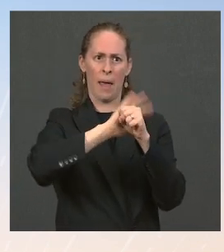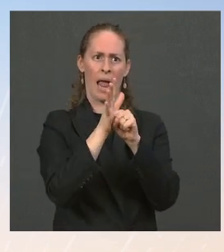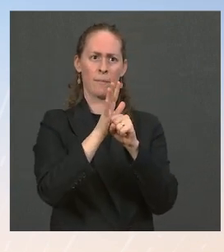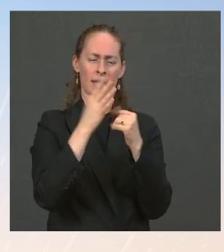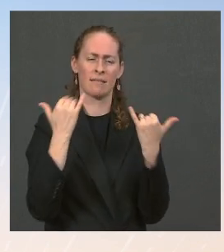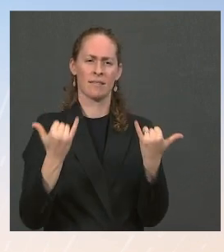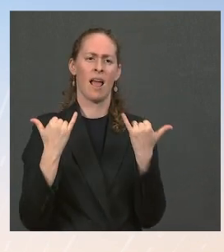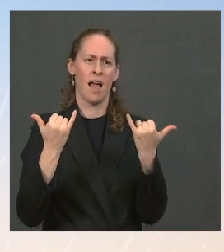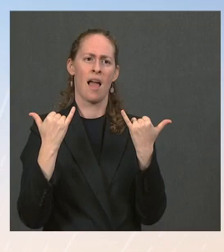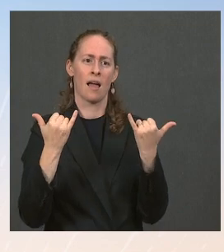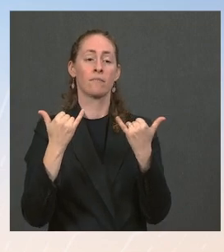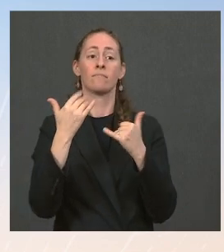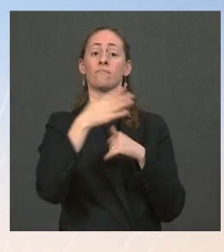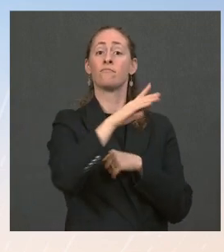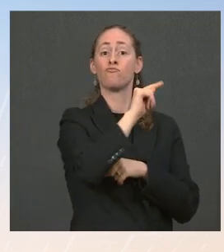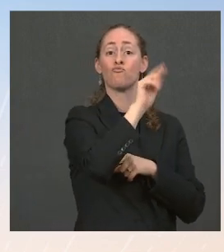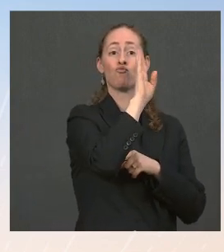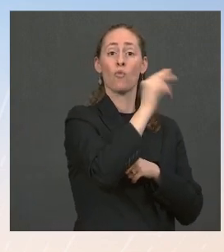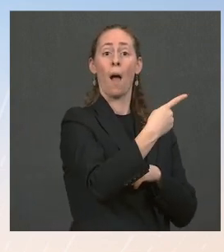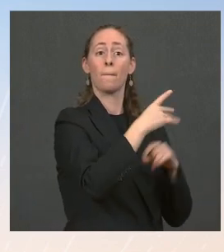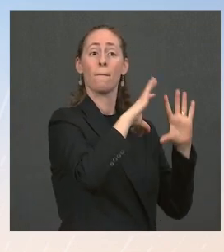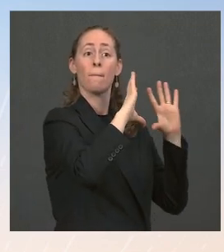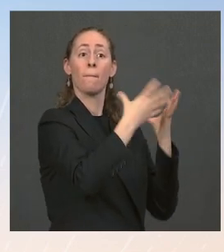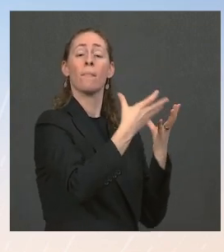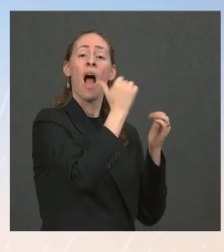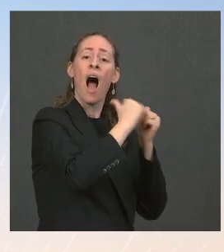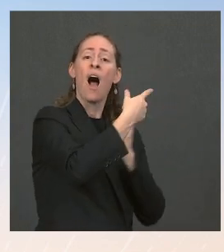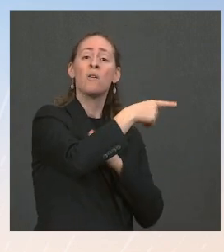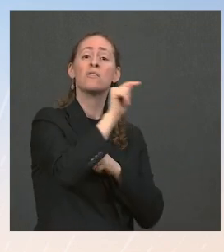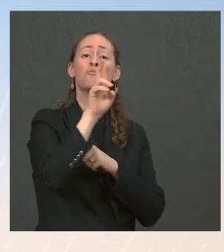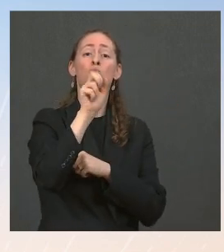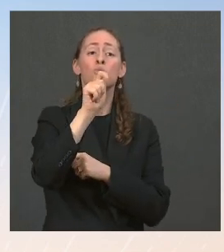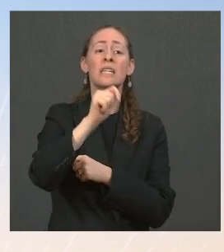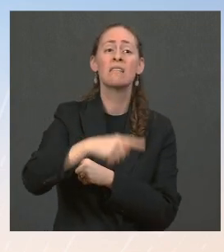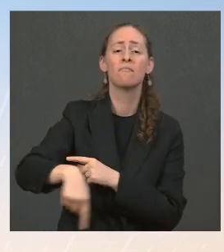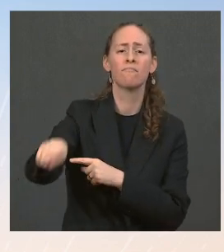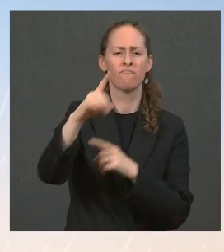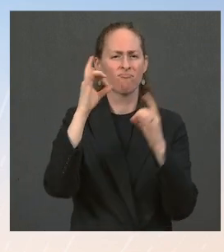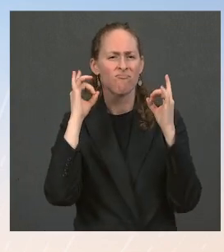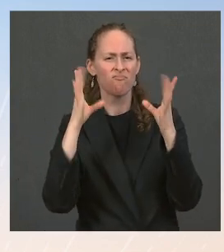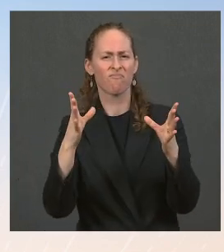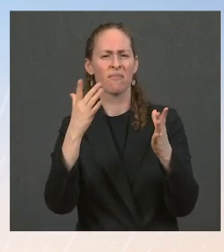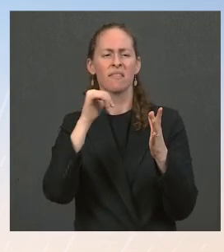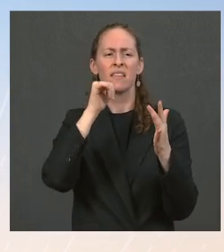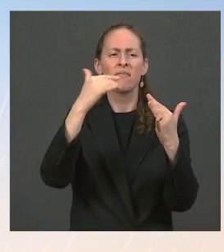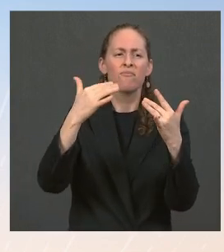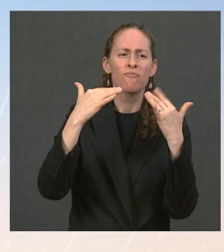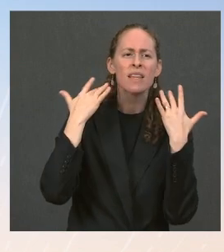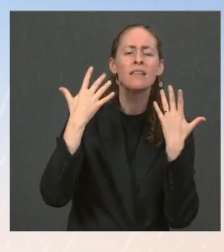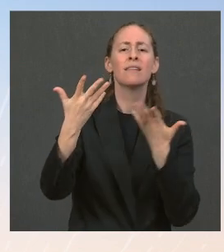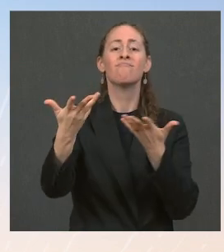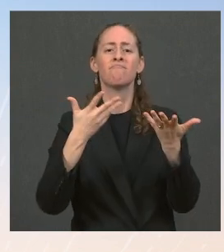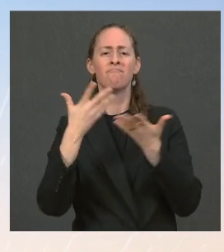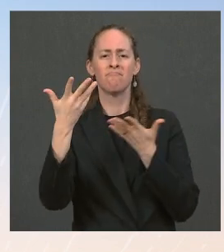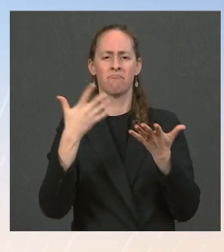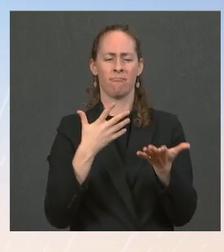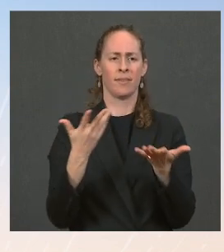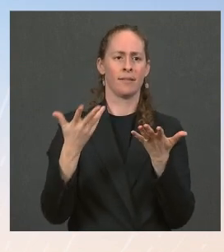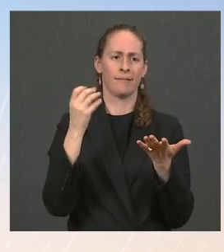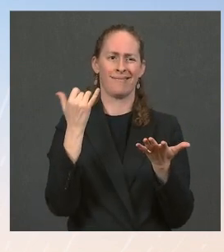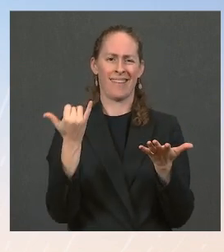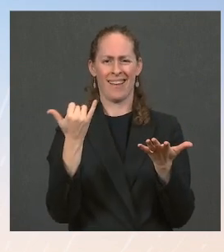to immigration was inhumane and was immoral. That's why we need to put a new policy in place, and we need Congress to pass that